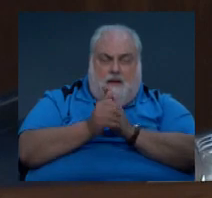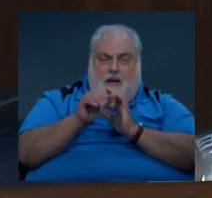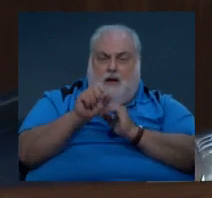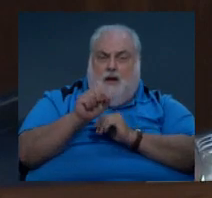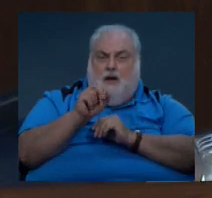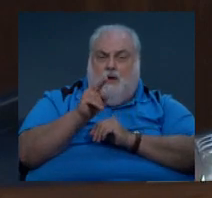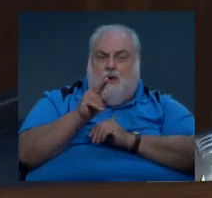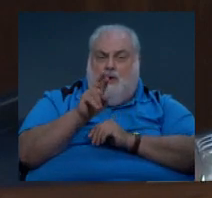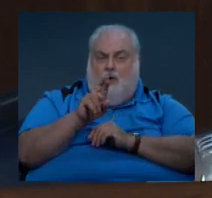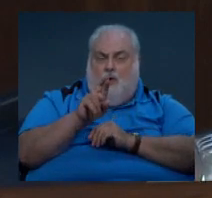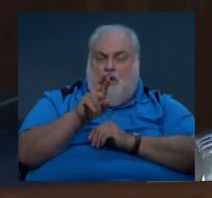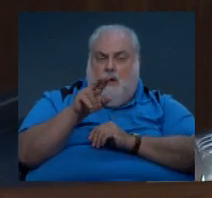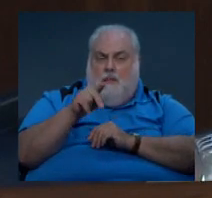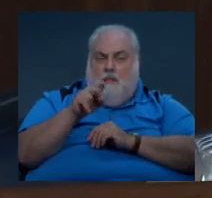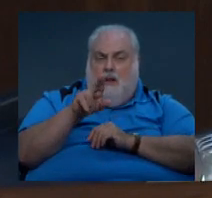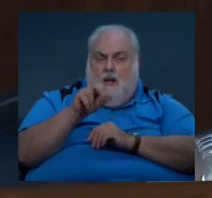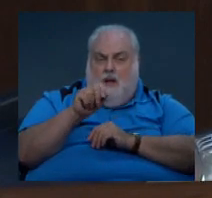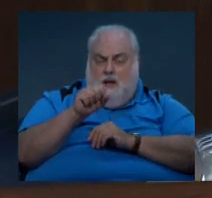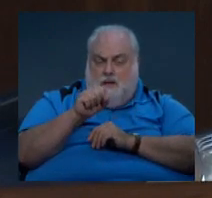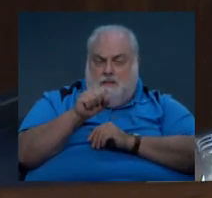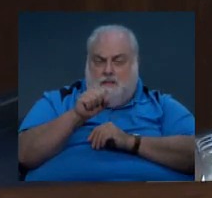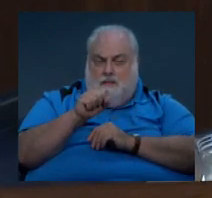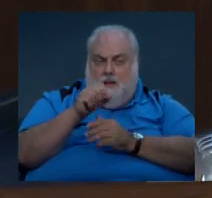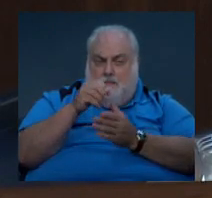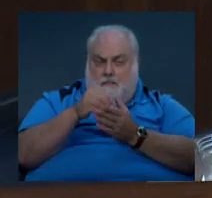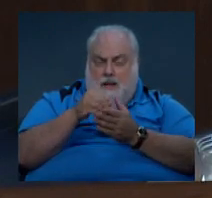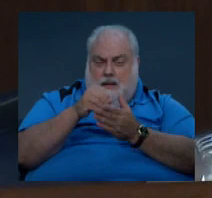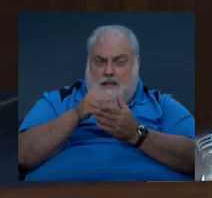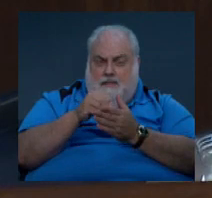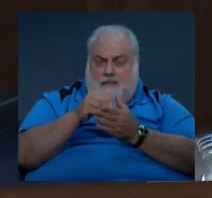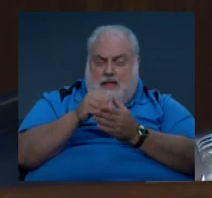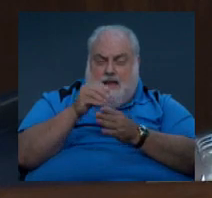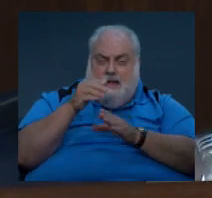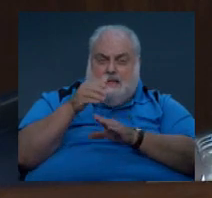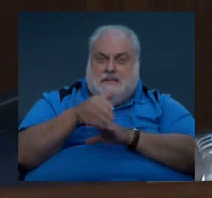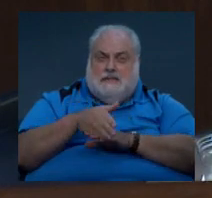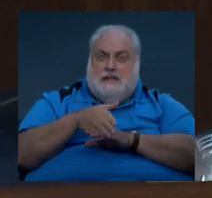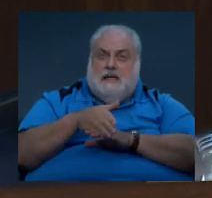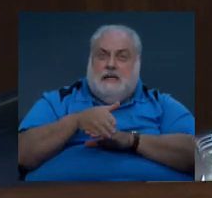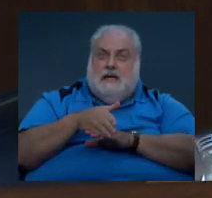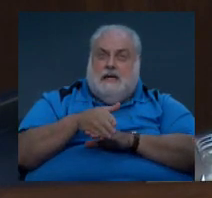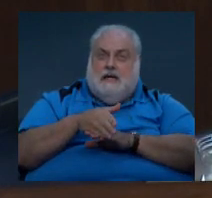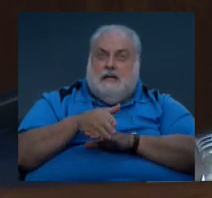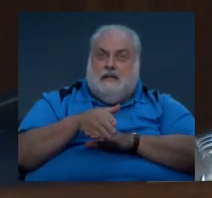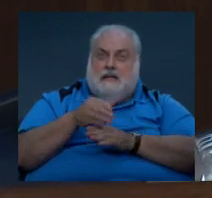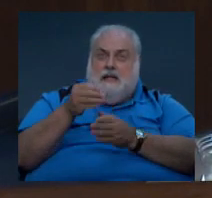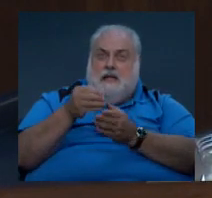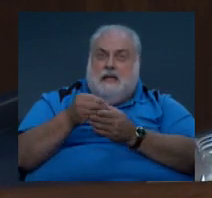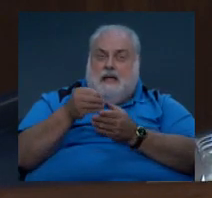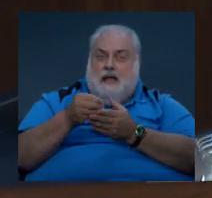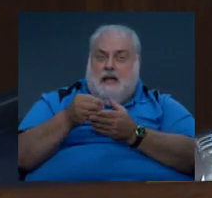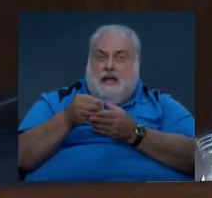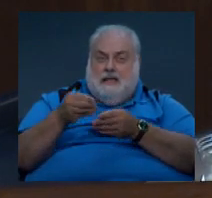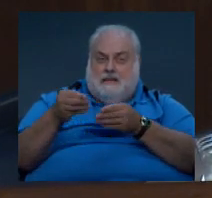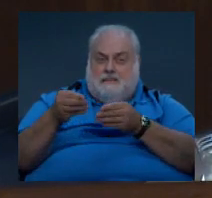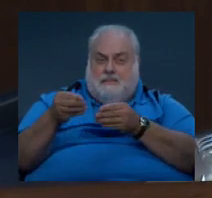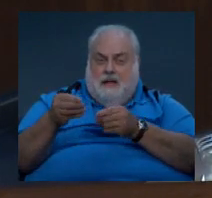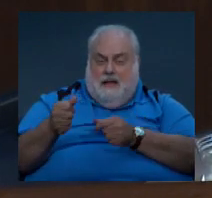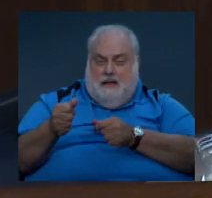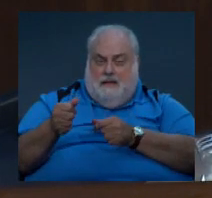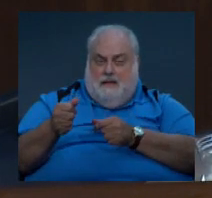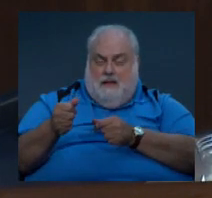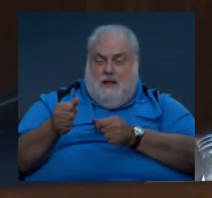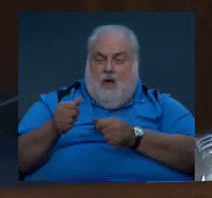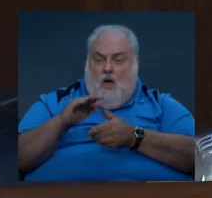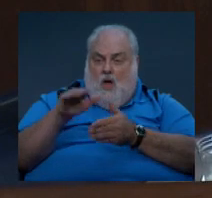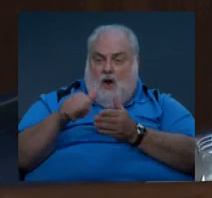surplus, or if we have revenues that exceed the expenses, that we put all